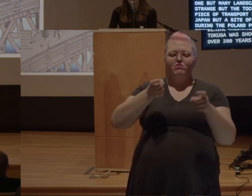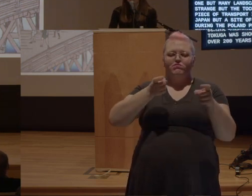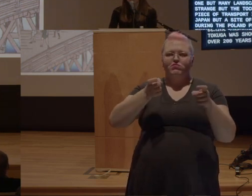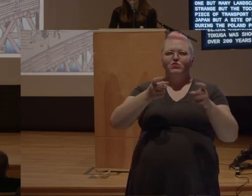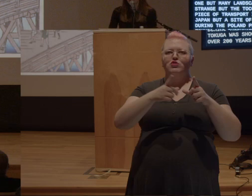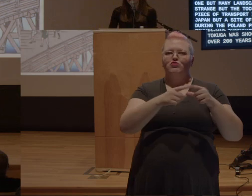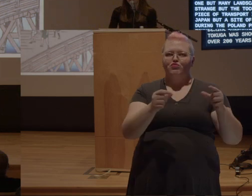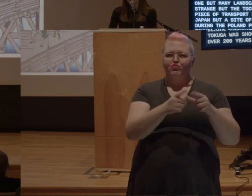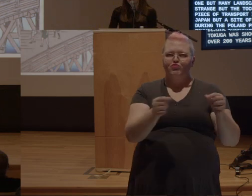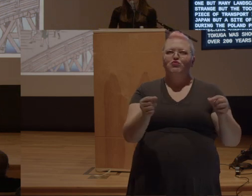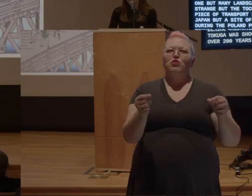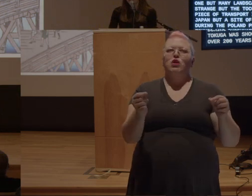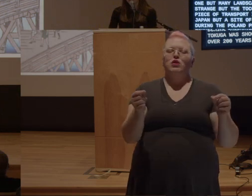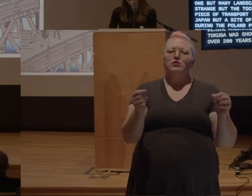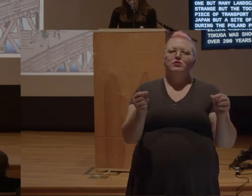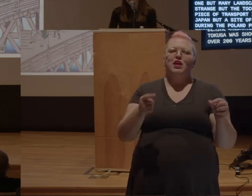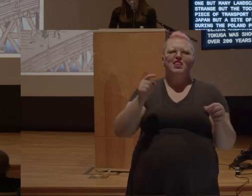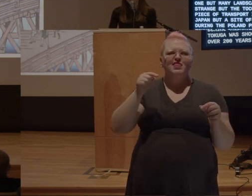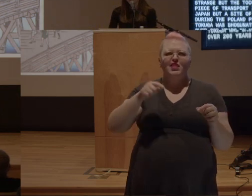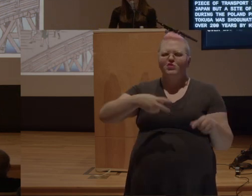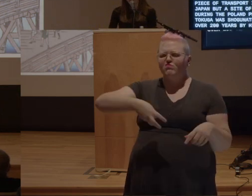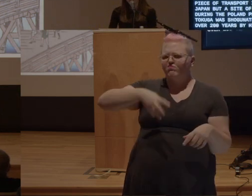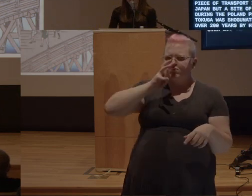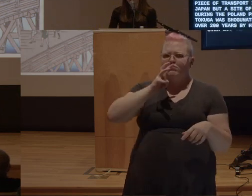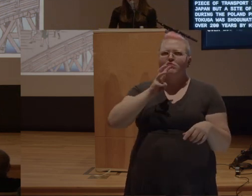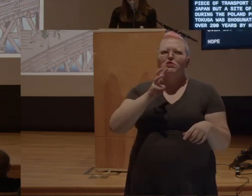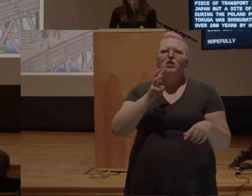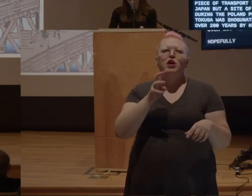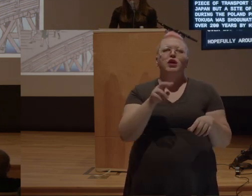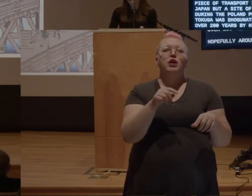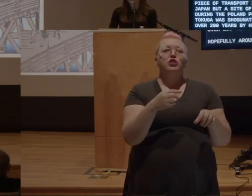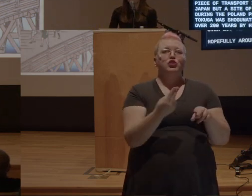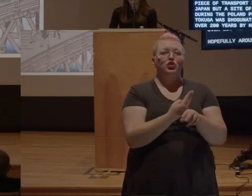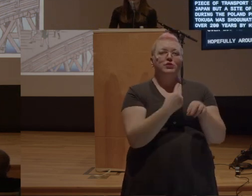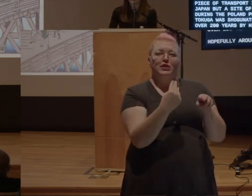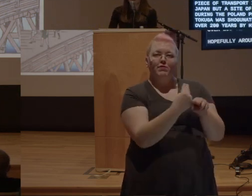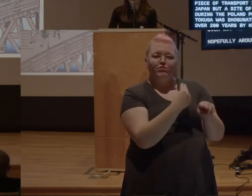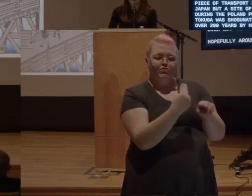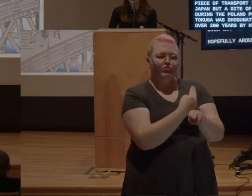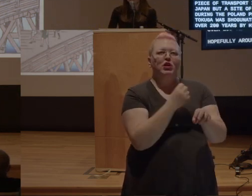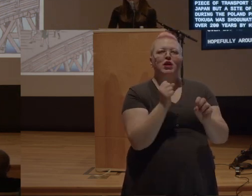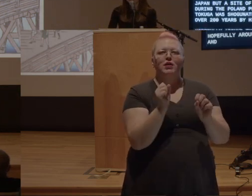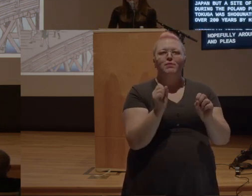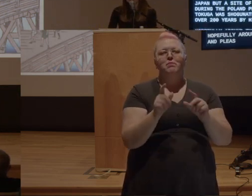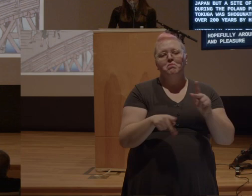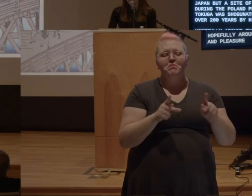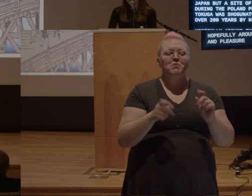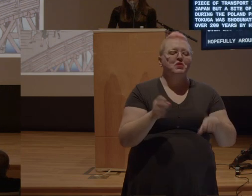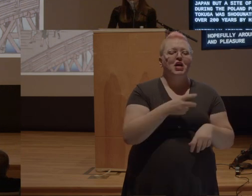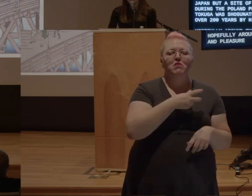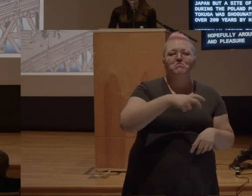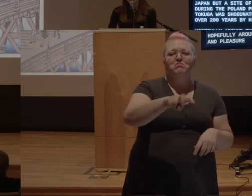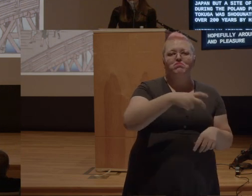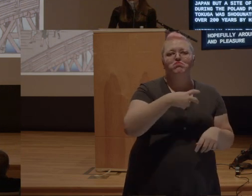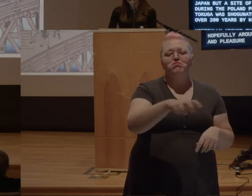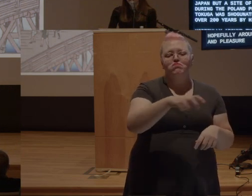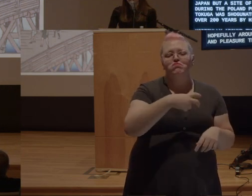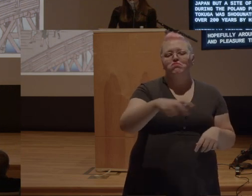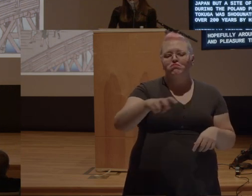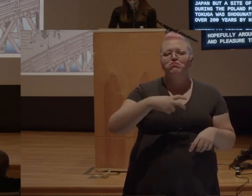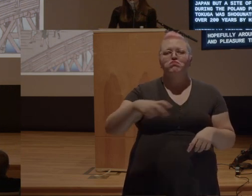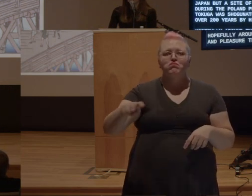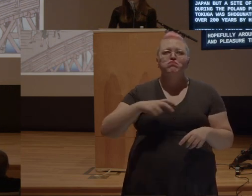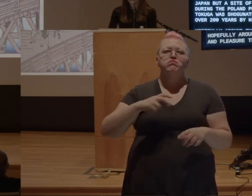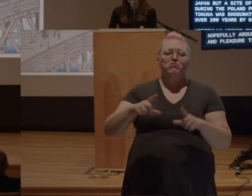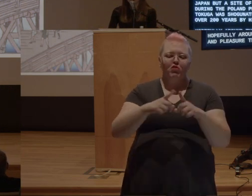and more people were able to travel safely around the country, both for business and pleasure. These travelers,